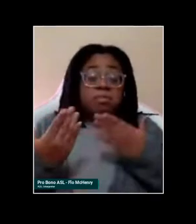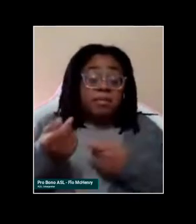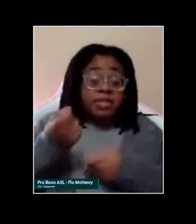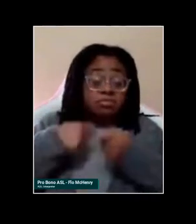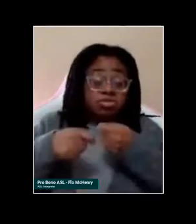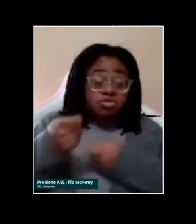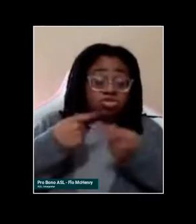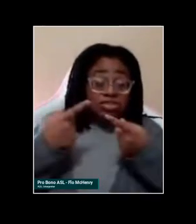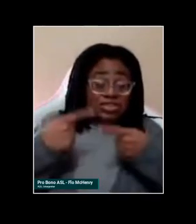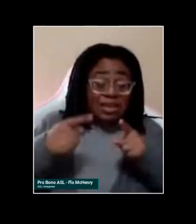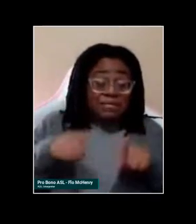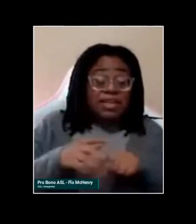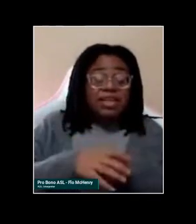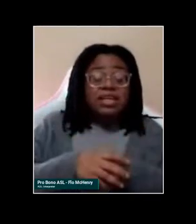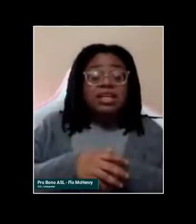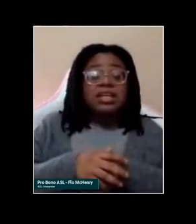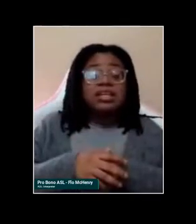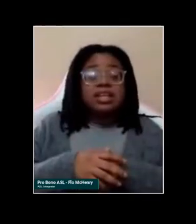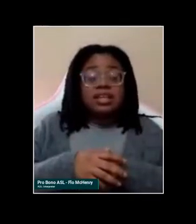on here